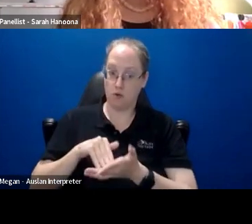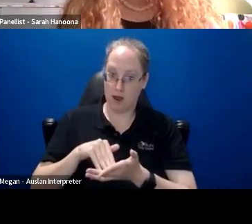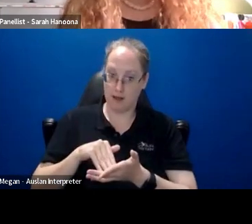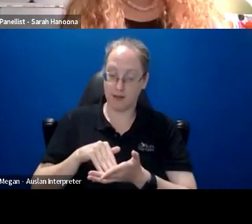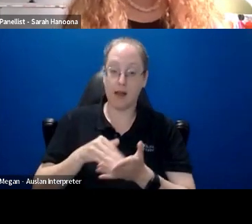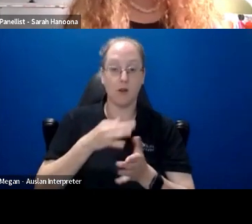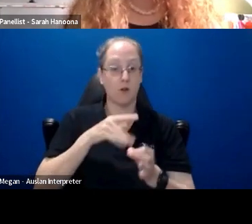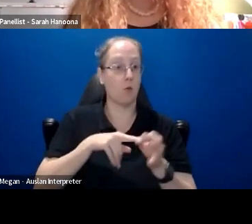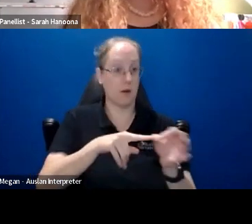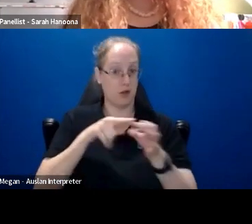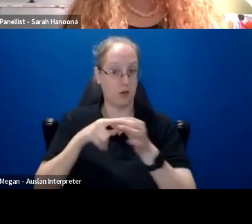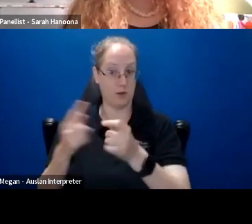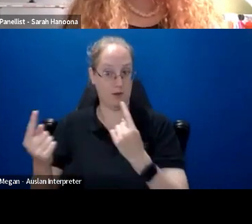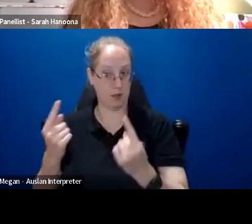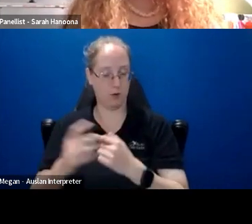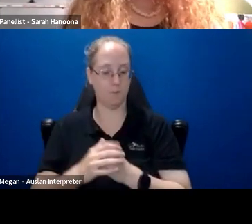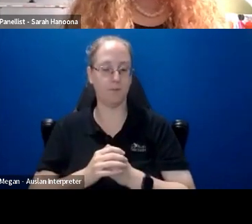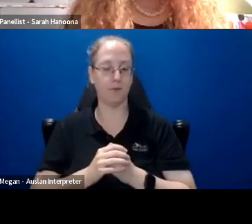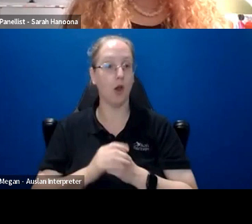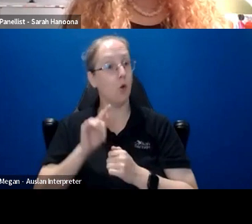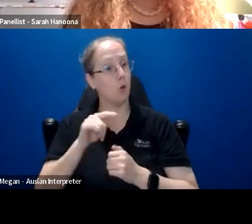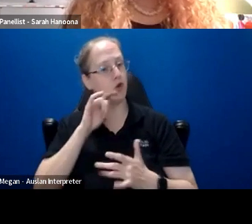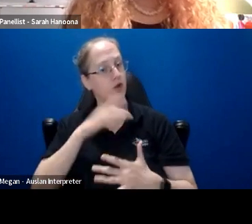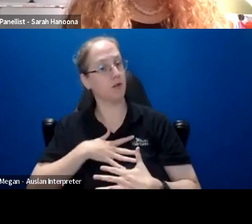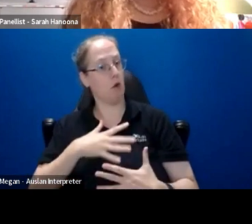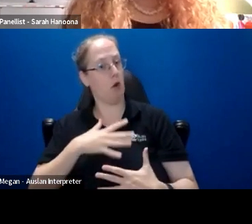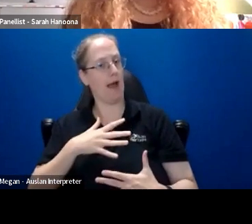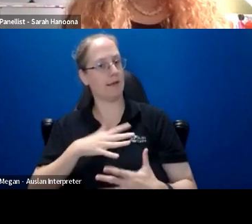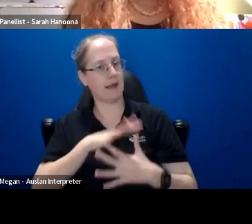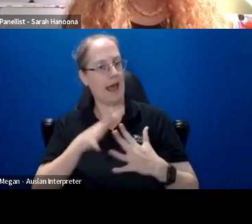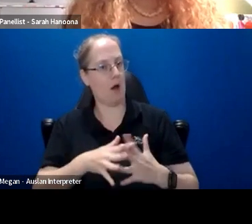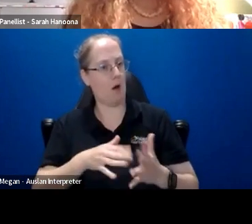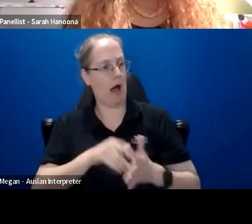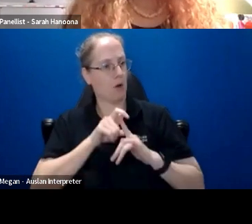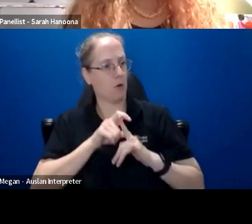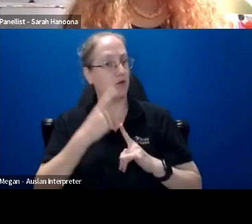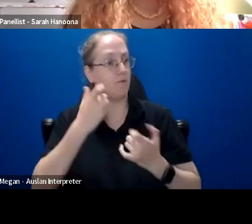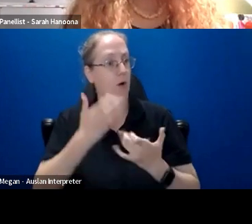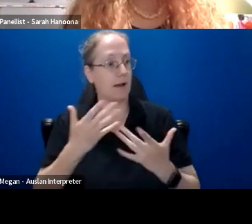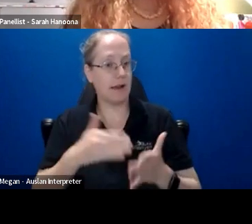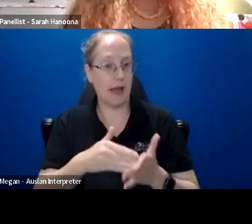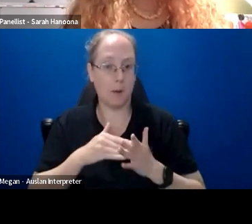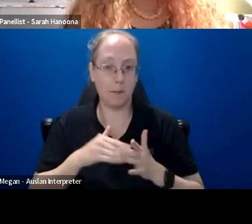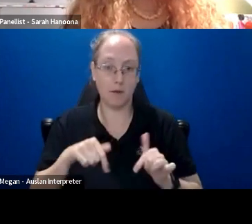you surprised at how hard it was to find help when you first arrived in Australia?